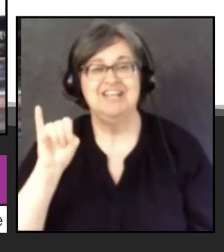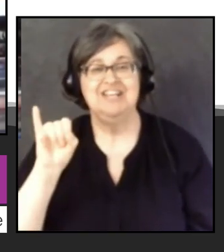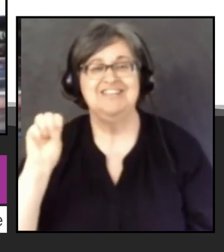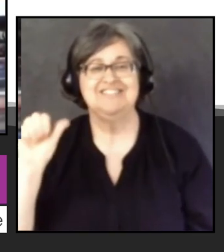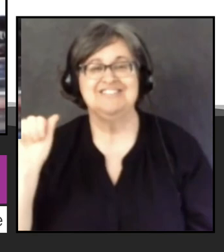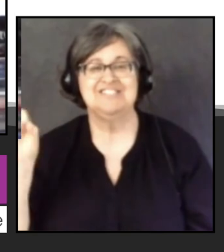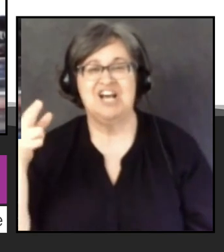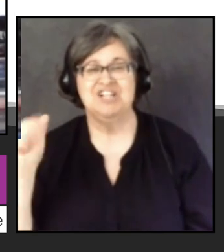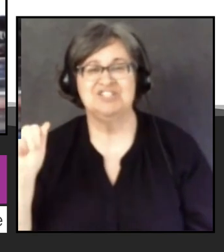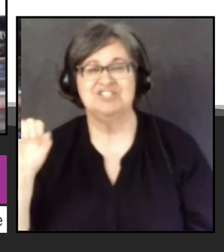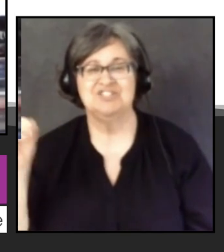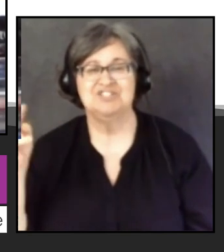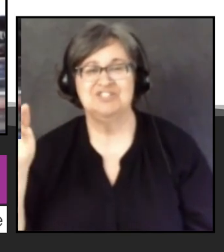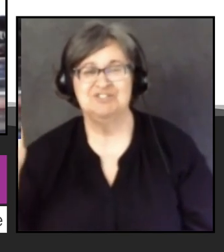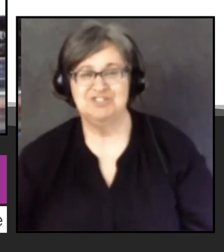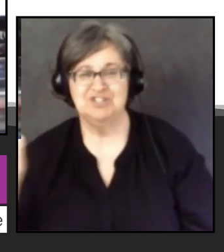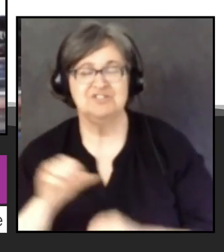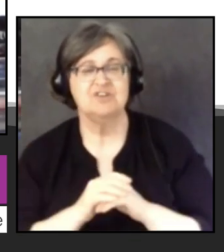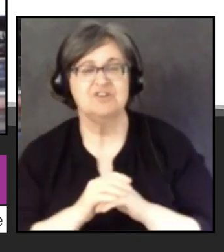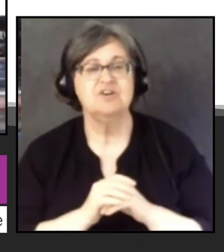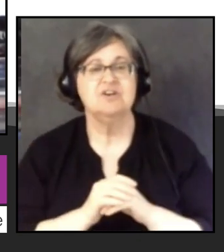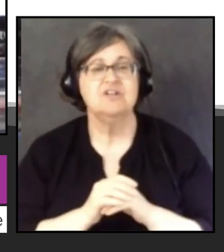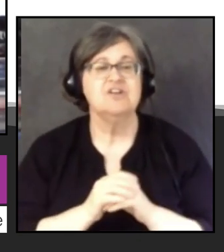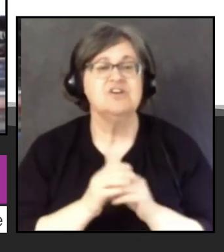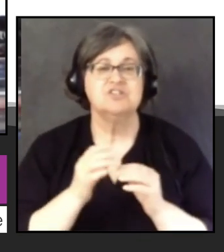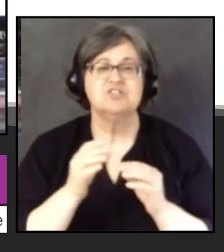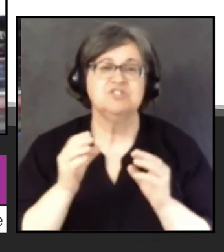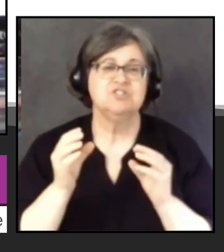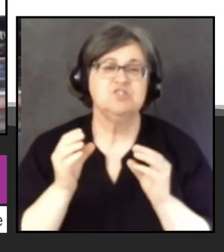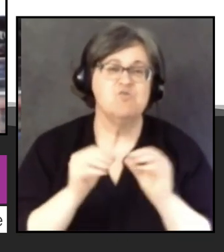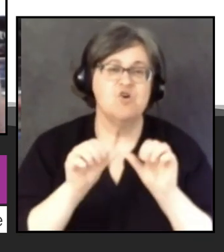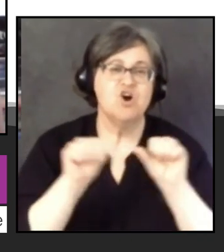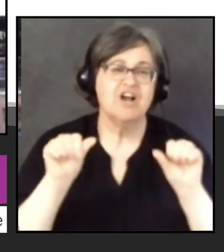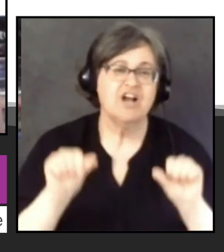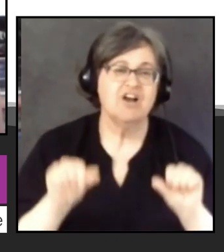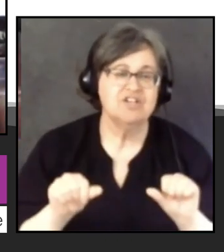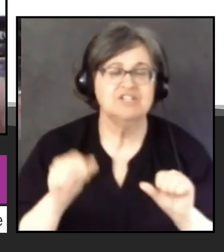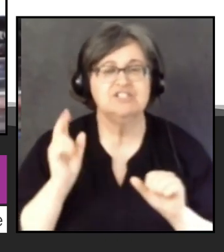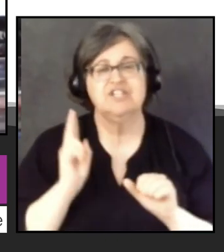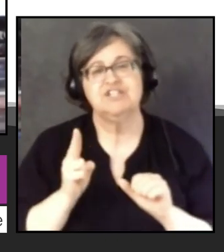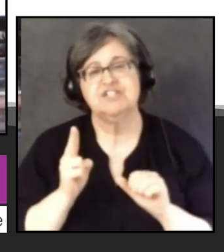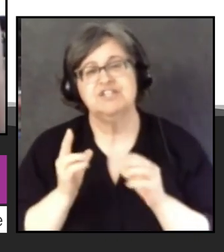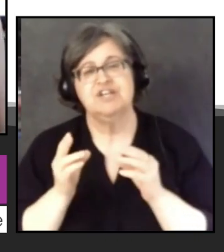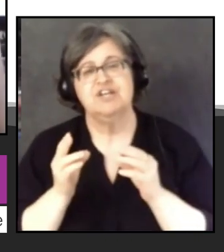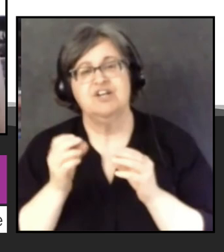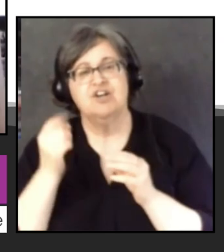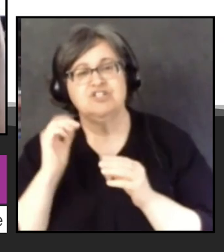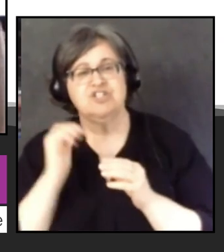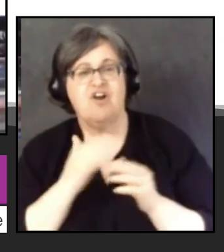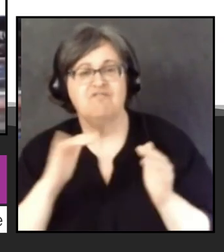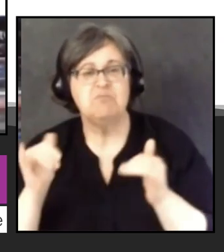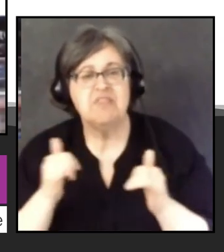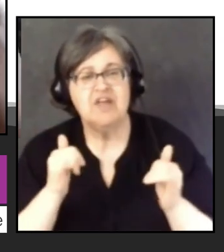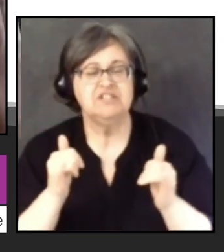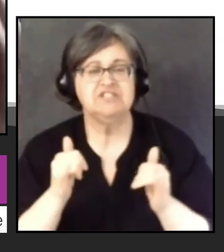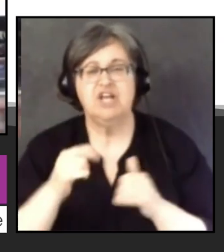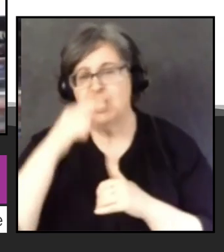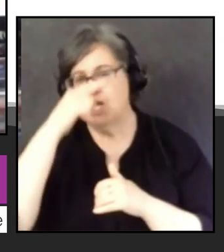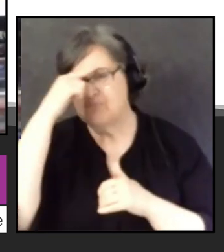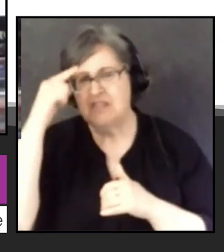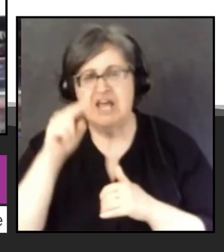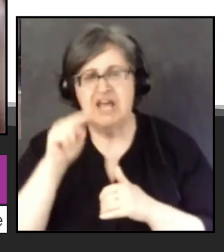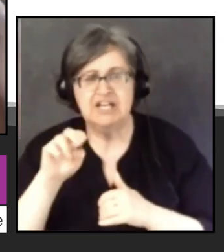And to further architectural history and our understanding of play and our understanding of Blackness